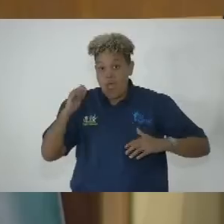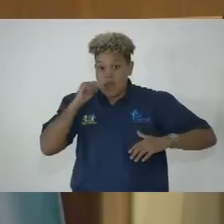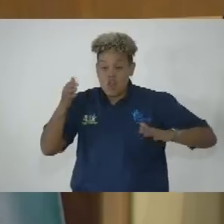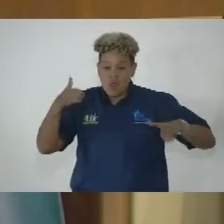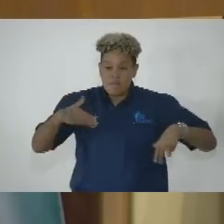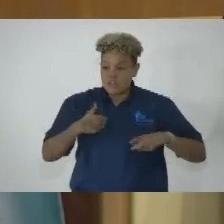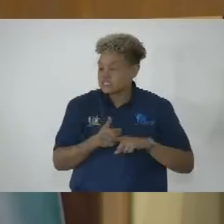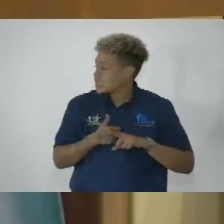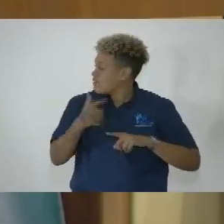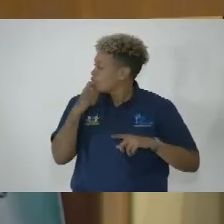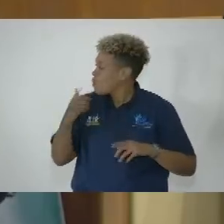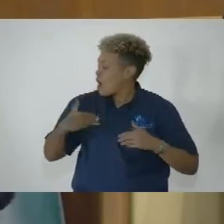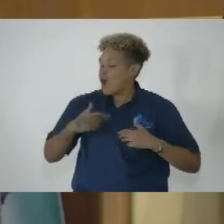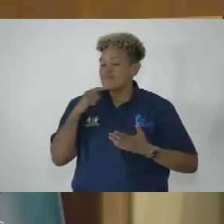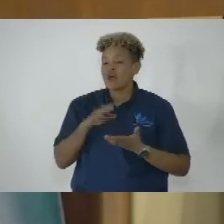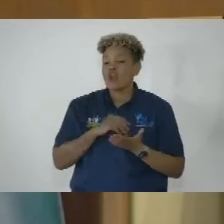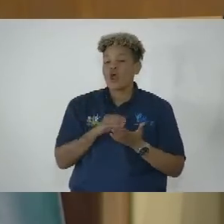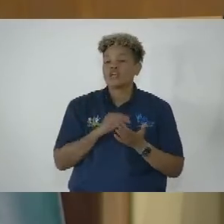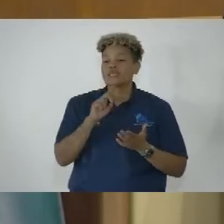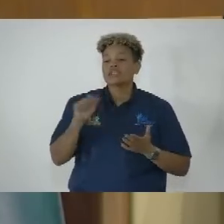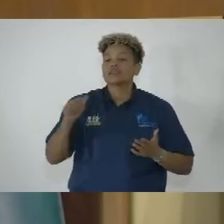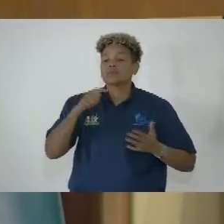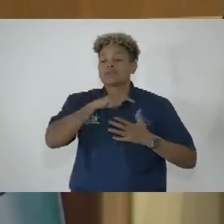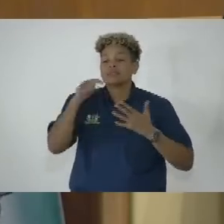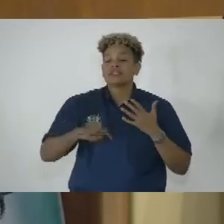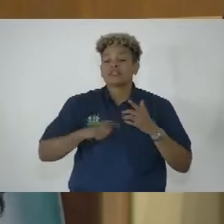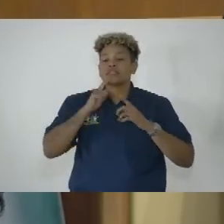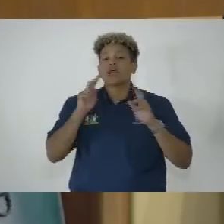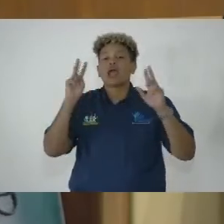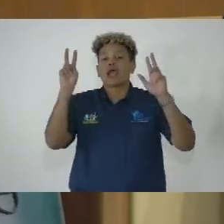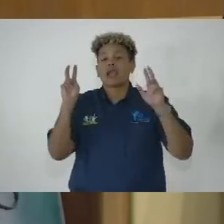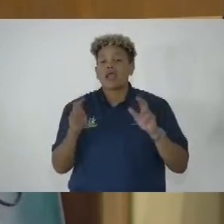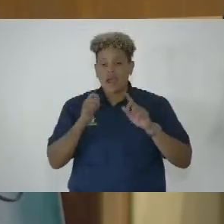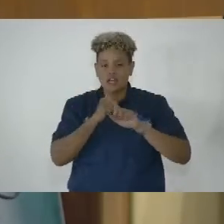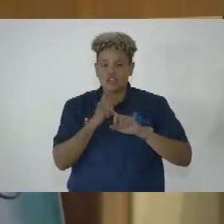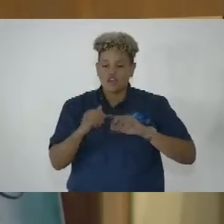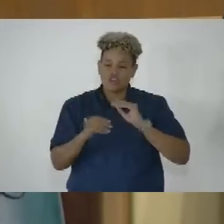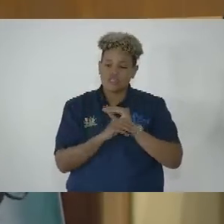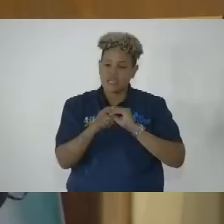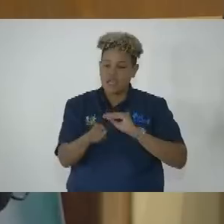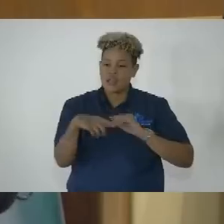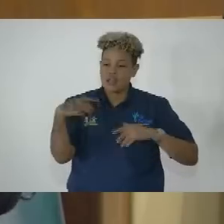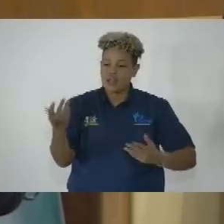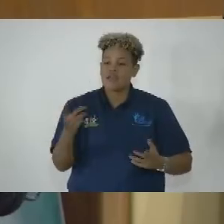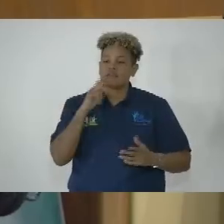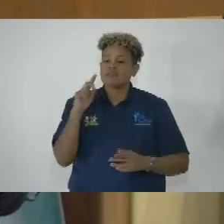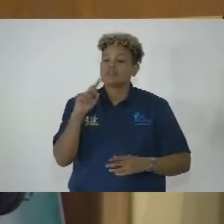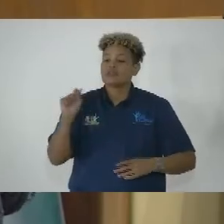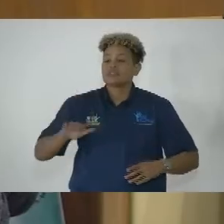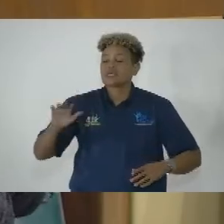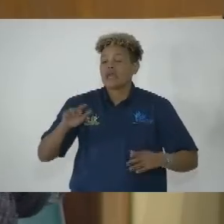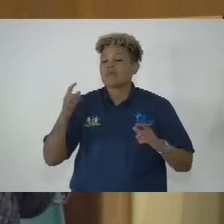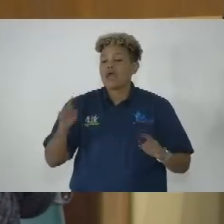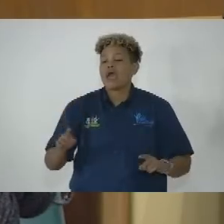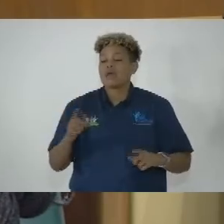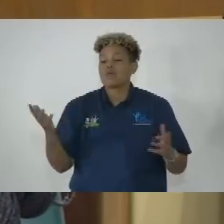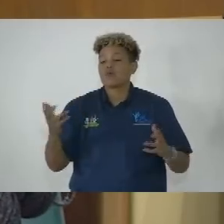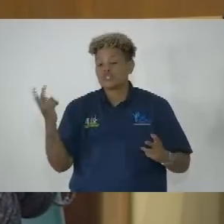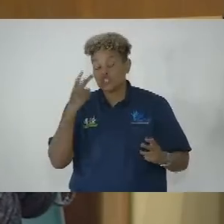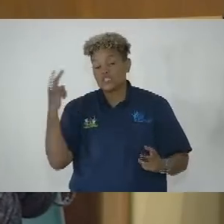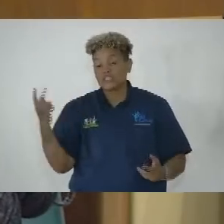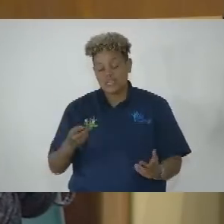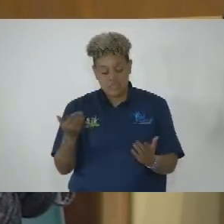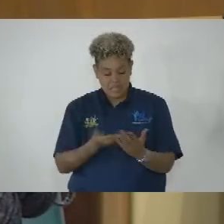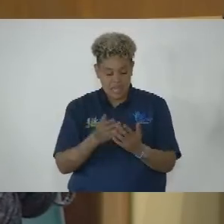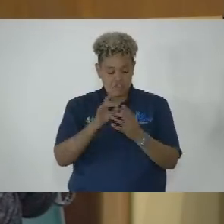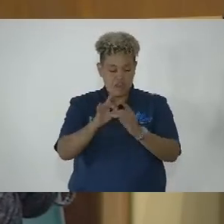person who has a learning disability? These are categories of disability. And what you're seeing here in